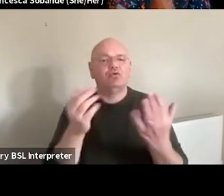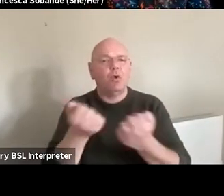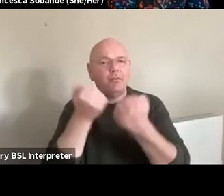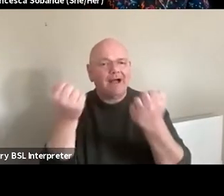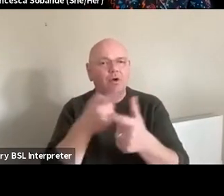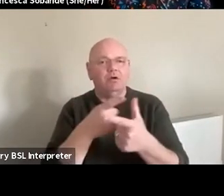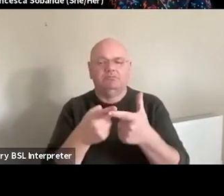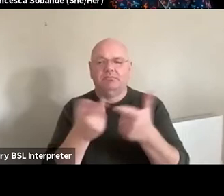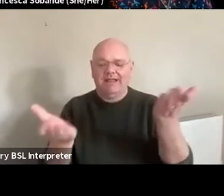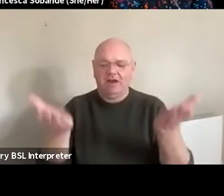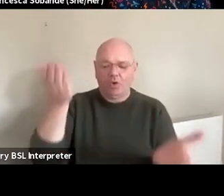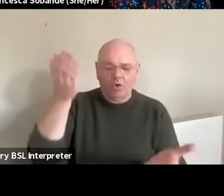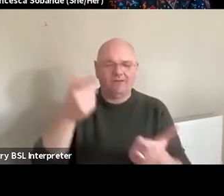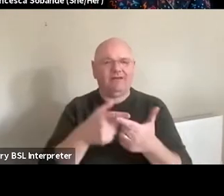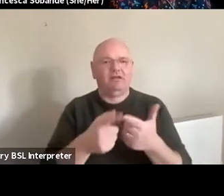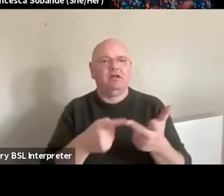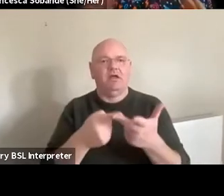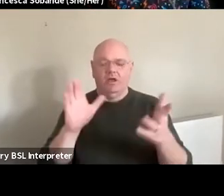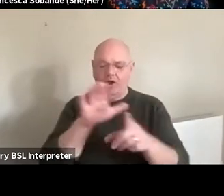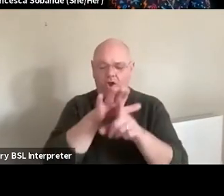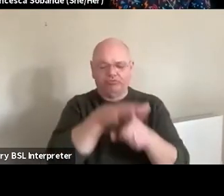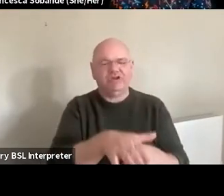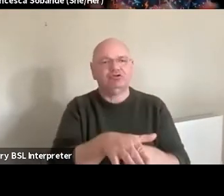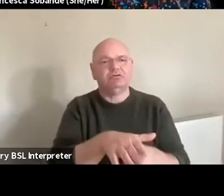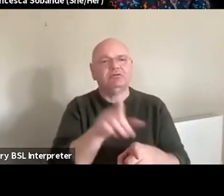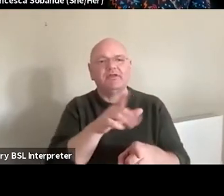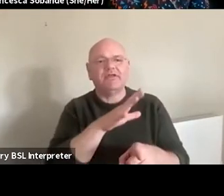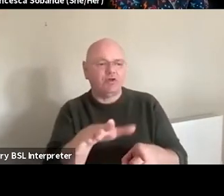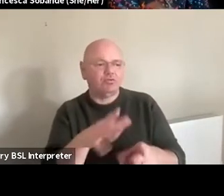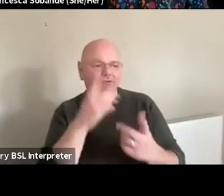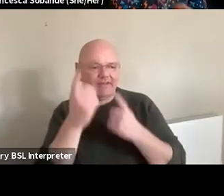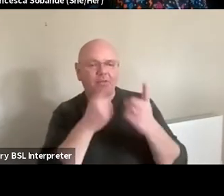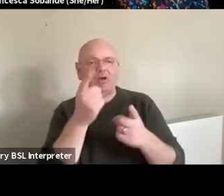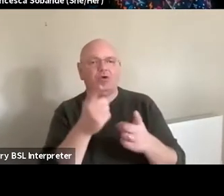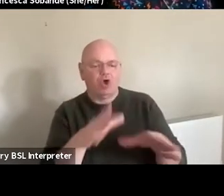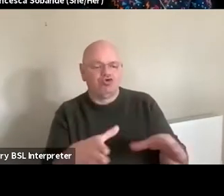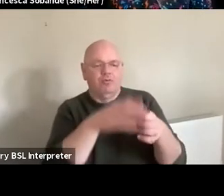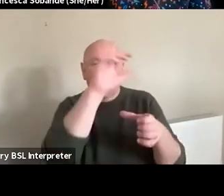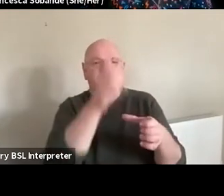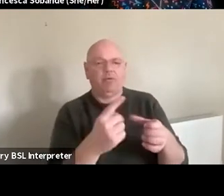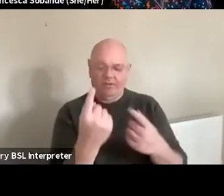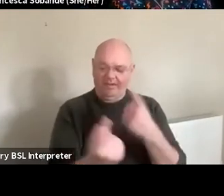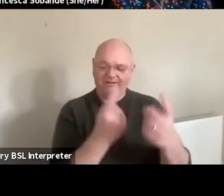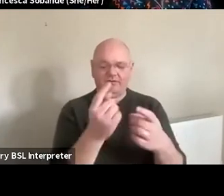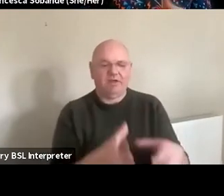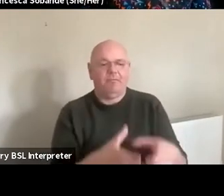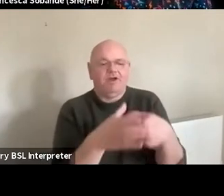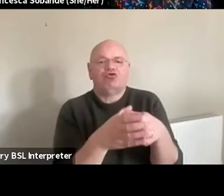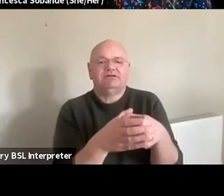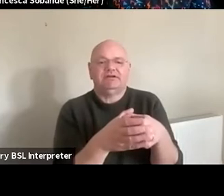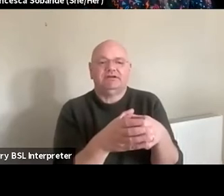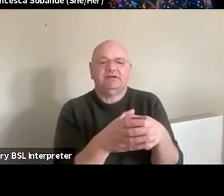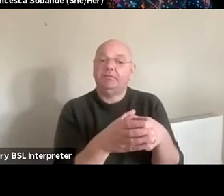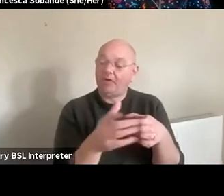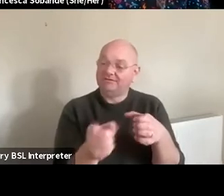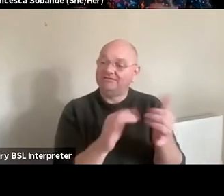don't account for the fact that people from groups that are referred to as marginalized and minoritized and who deal with oppression can also have power